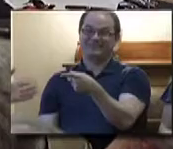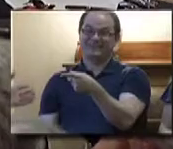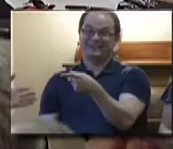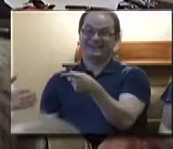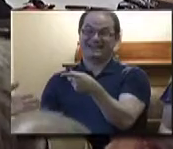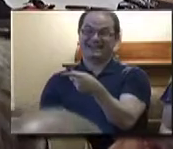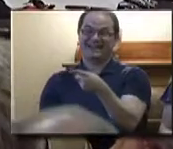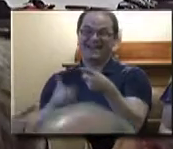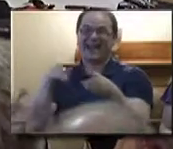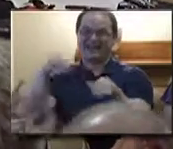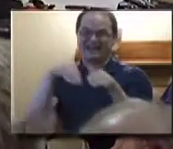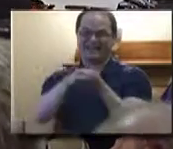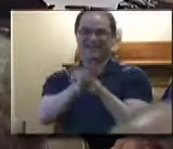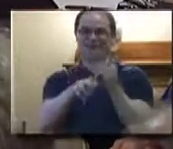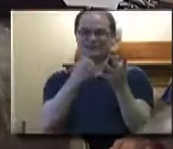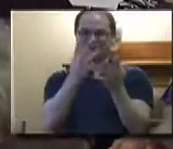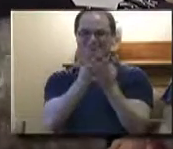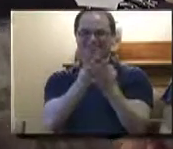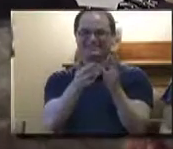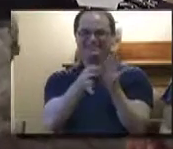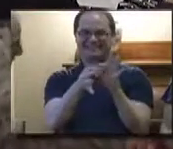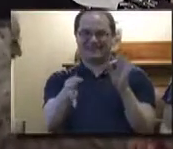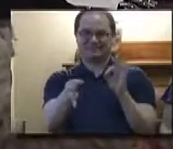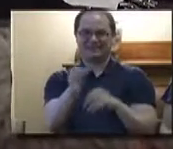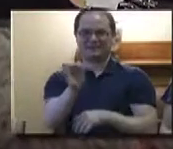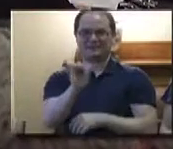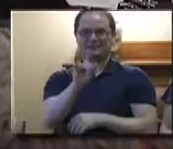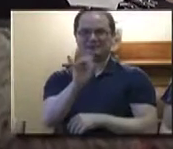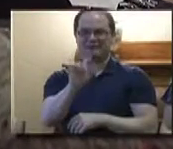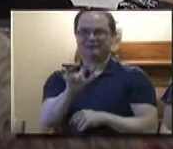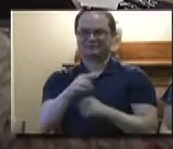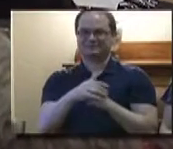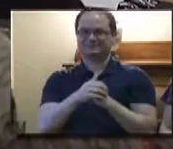To get into the prison, Michael,